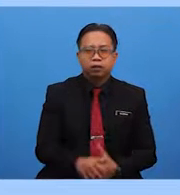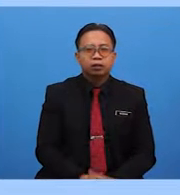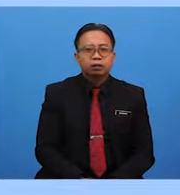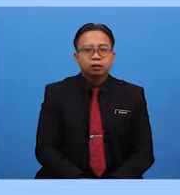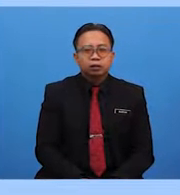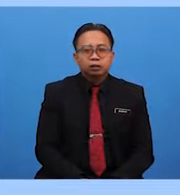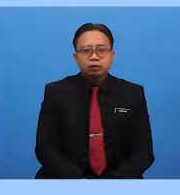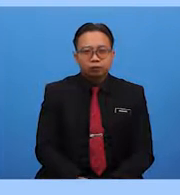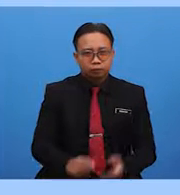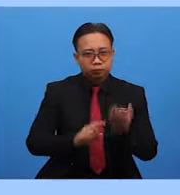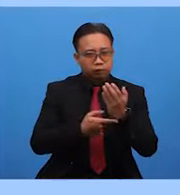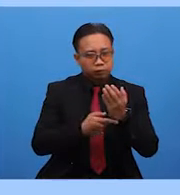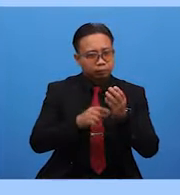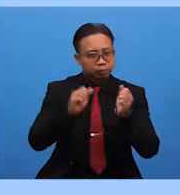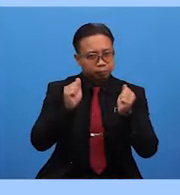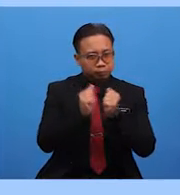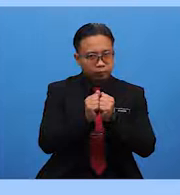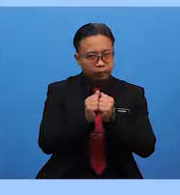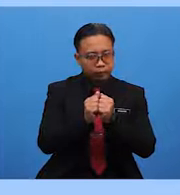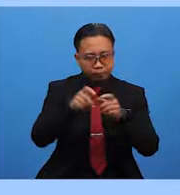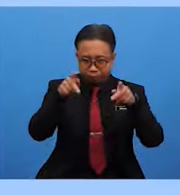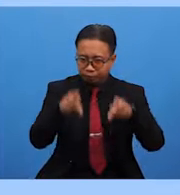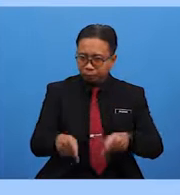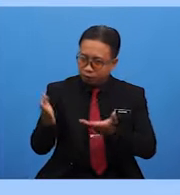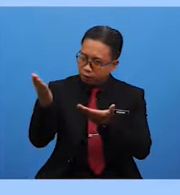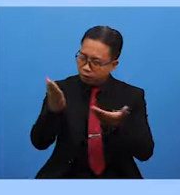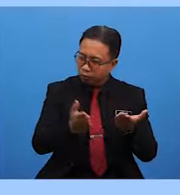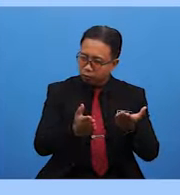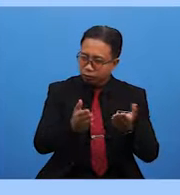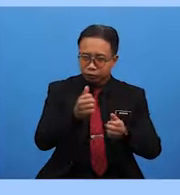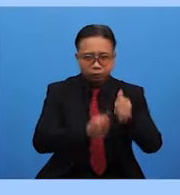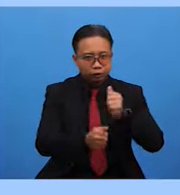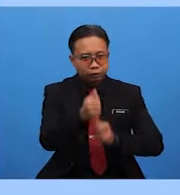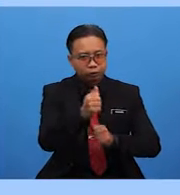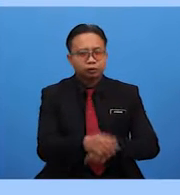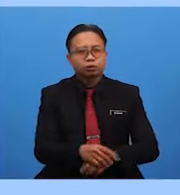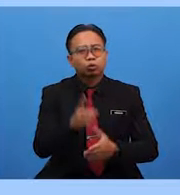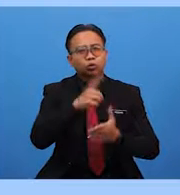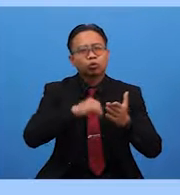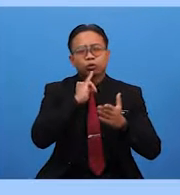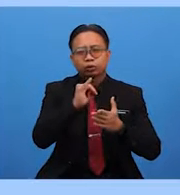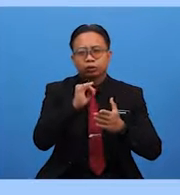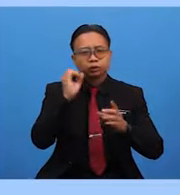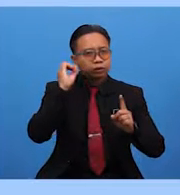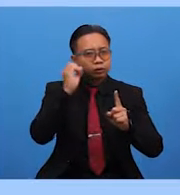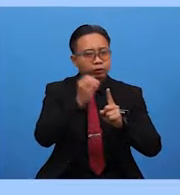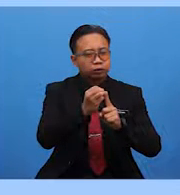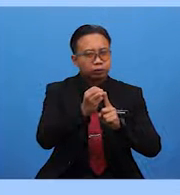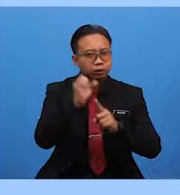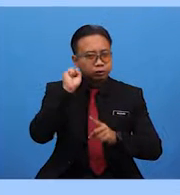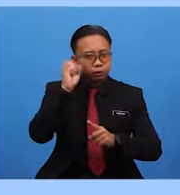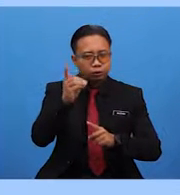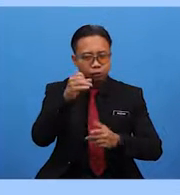sentence starts with the person or people who carries out the action. Let's think, what is the purpose of using